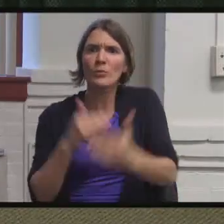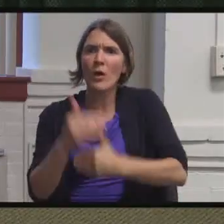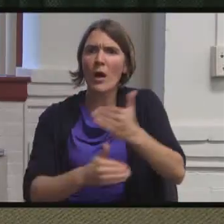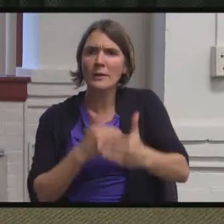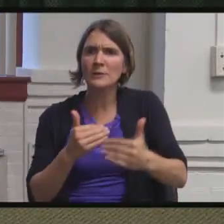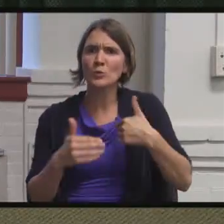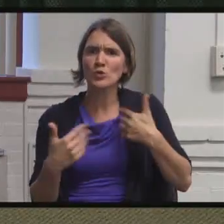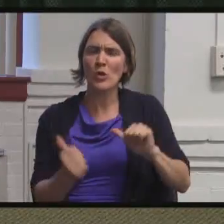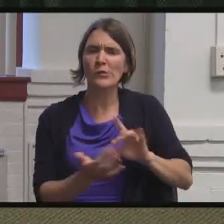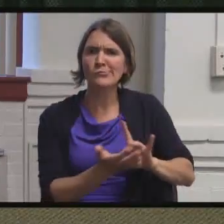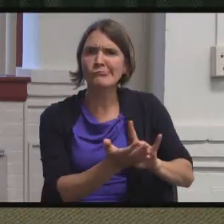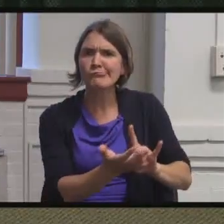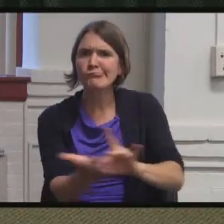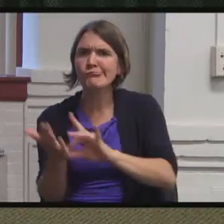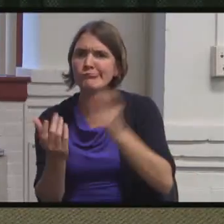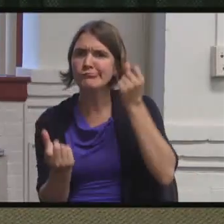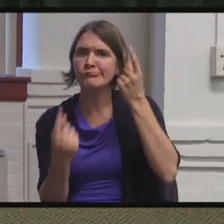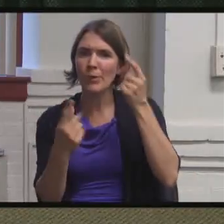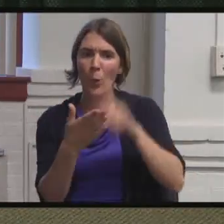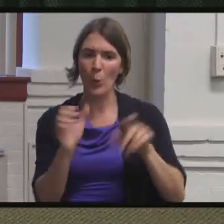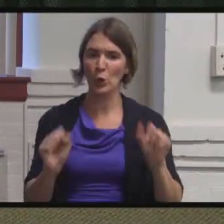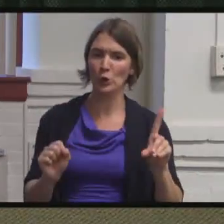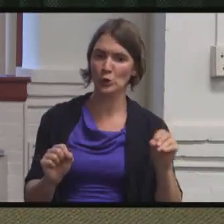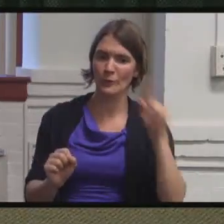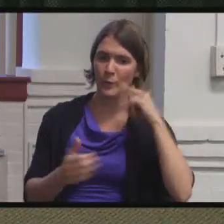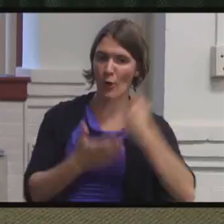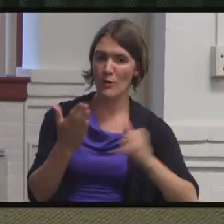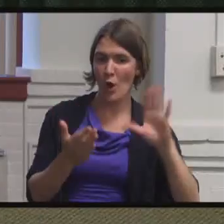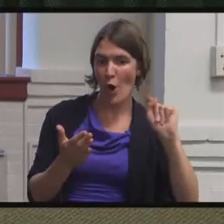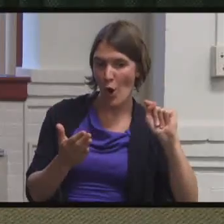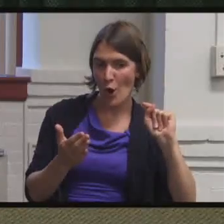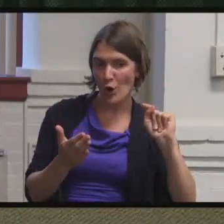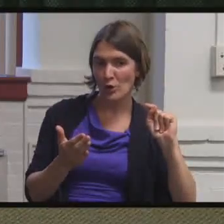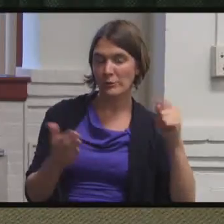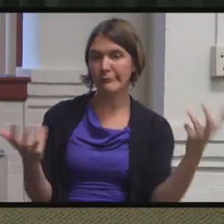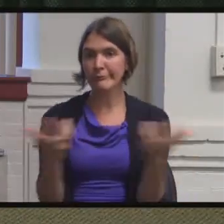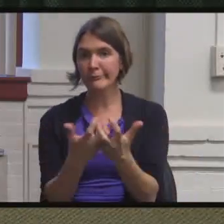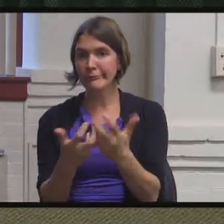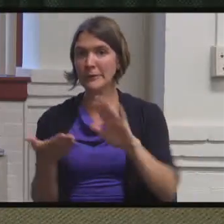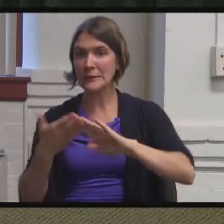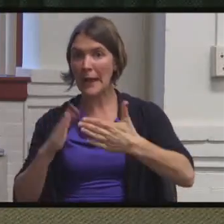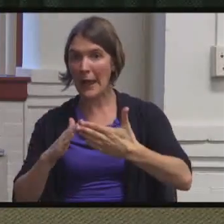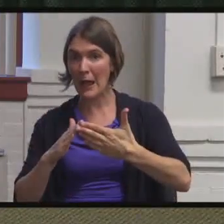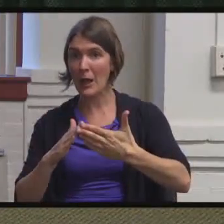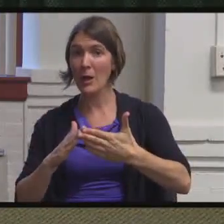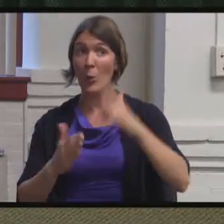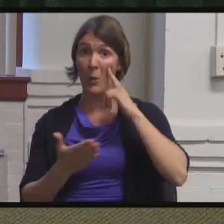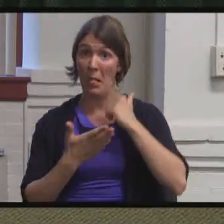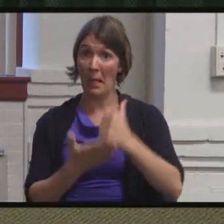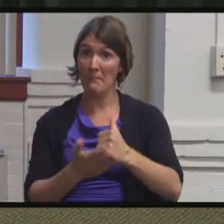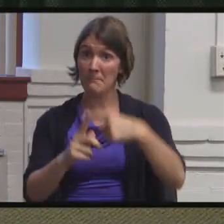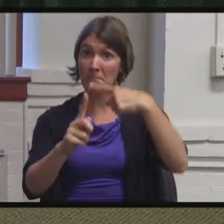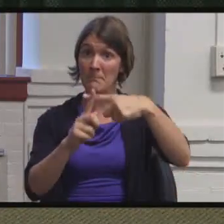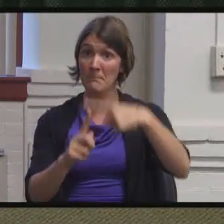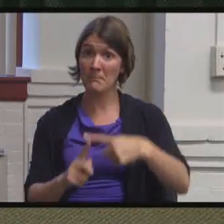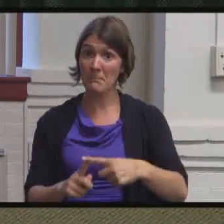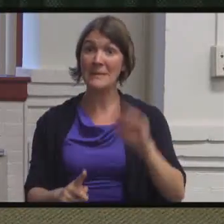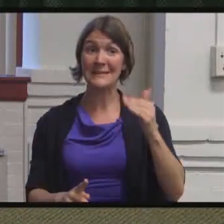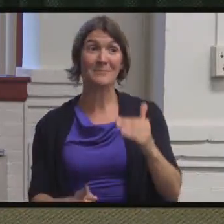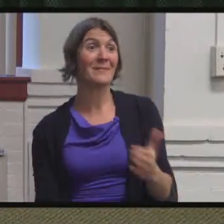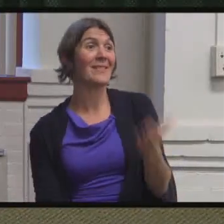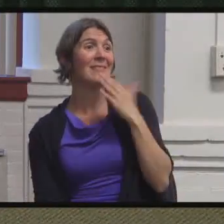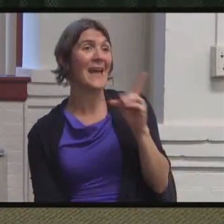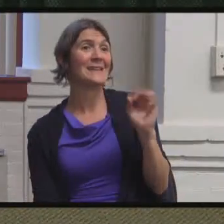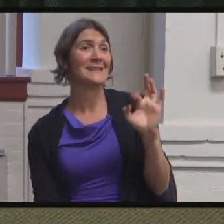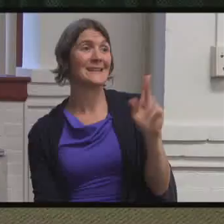the understanding of possibilities for having a committee impact the town in positive ways. I want to thank